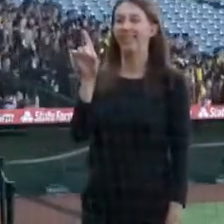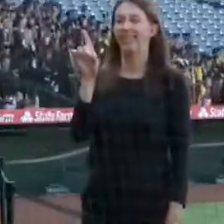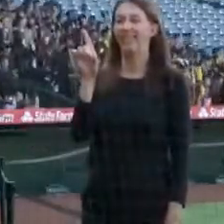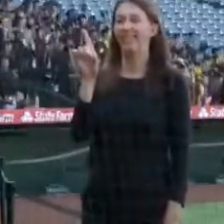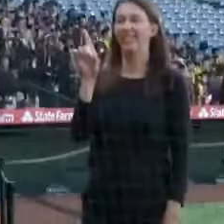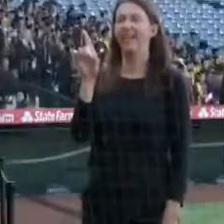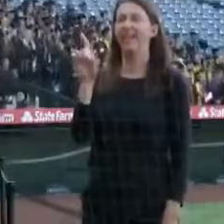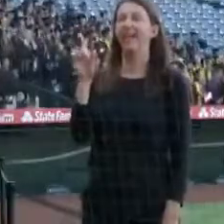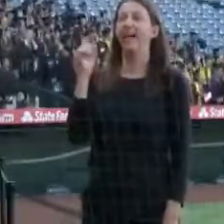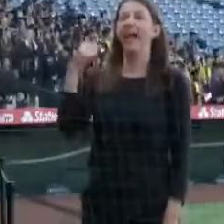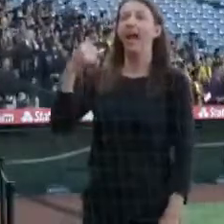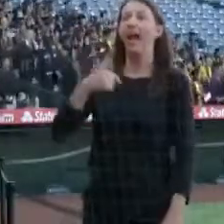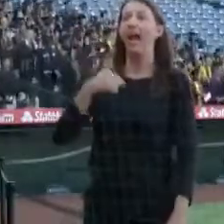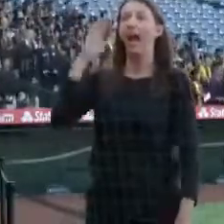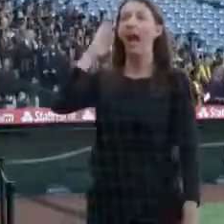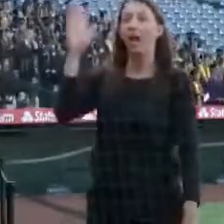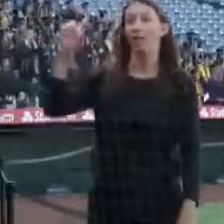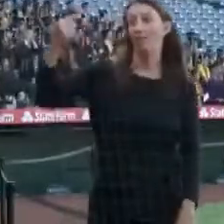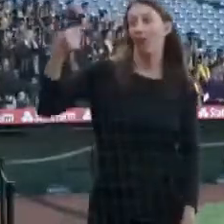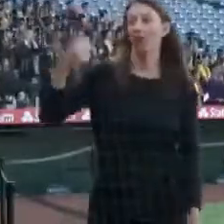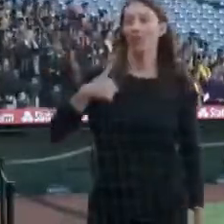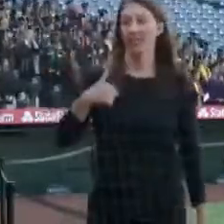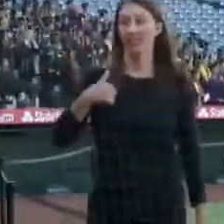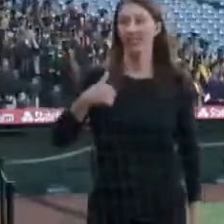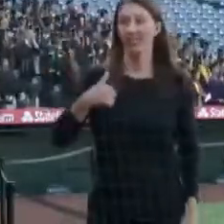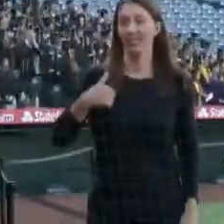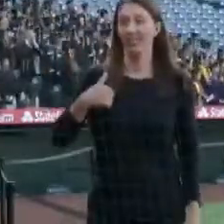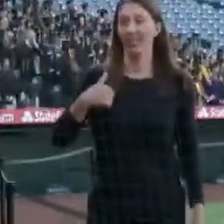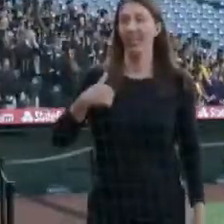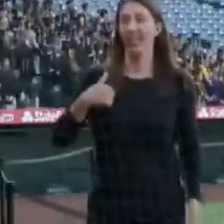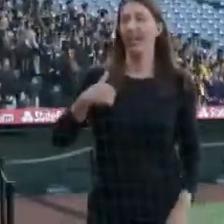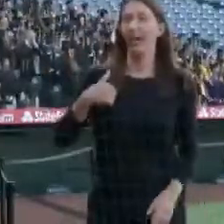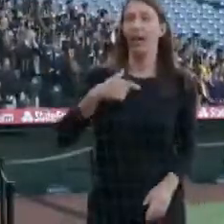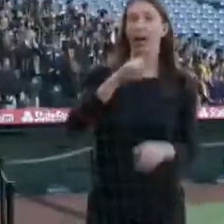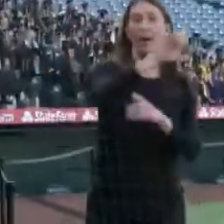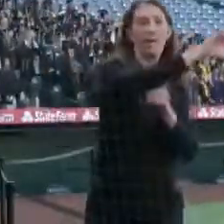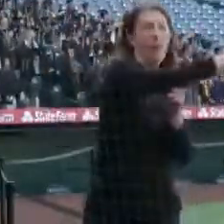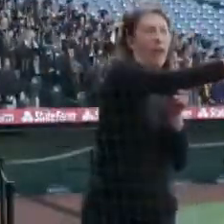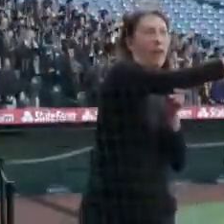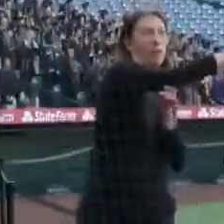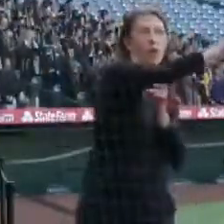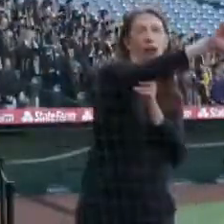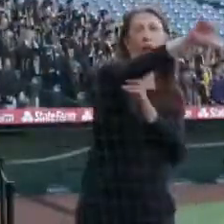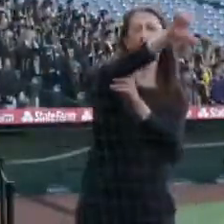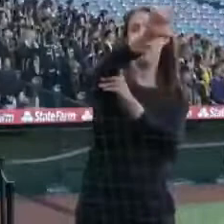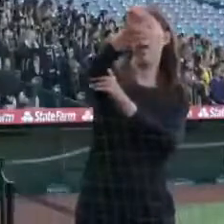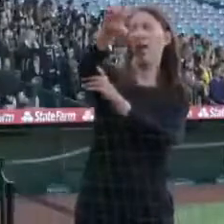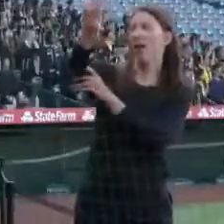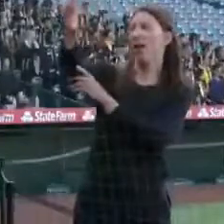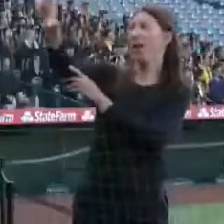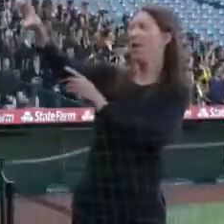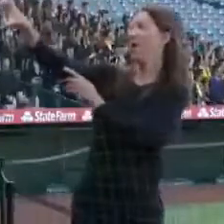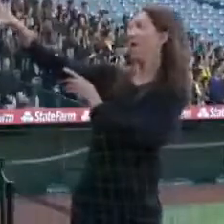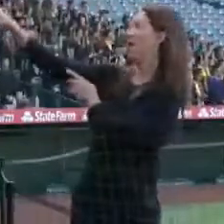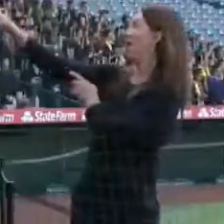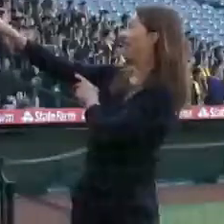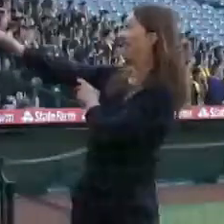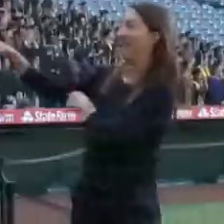I'm gonna take the first one. It's gonna be a panorama. So as I work my way around to